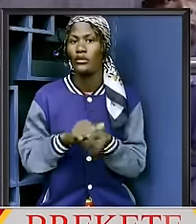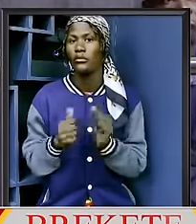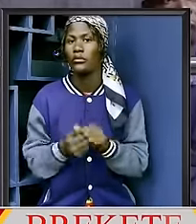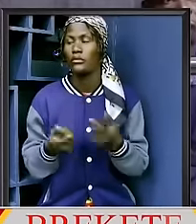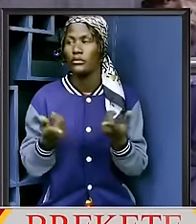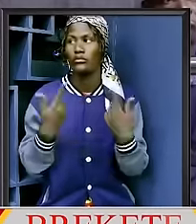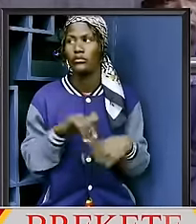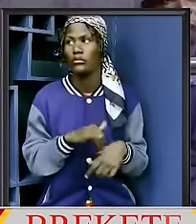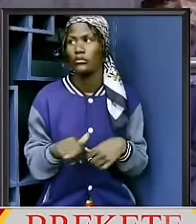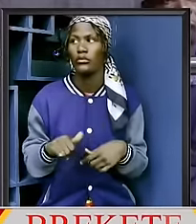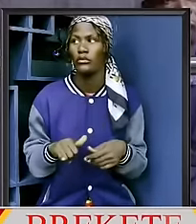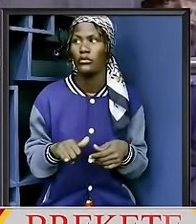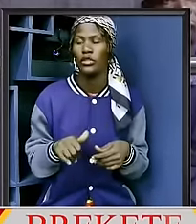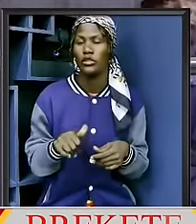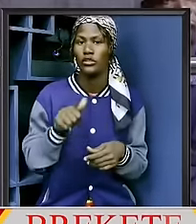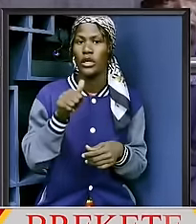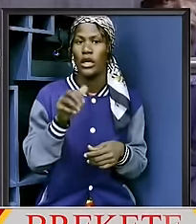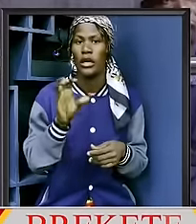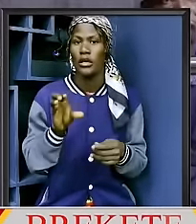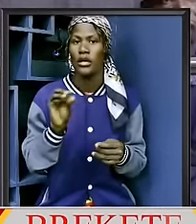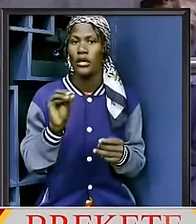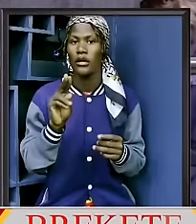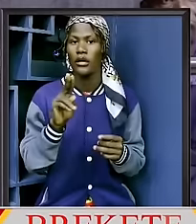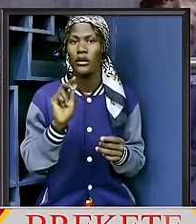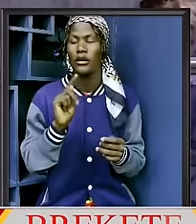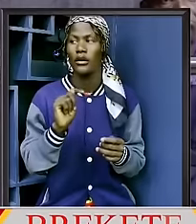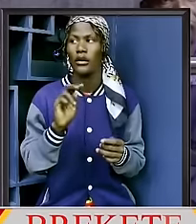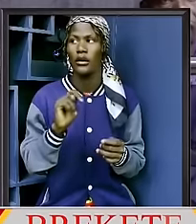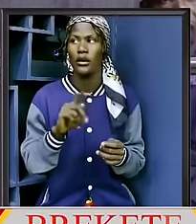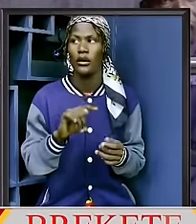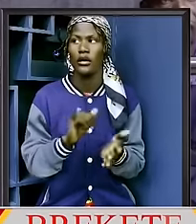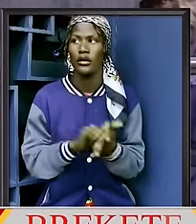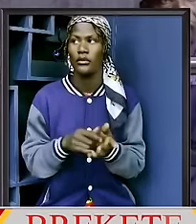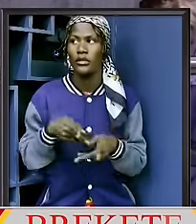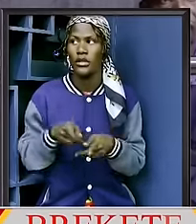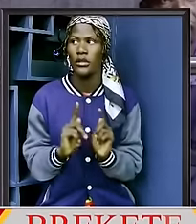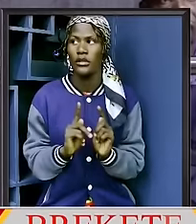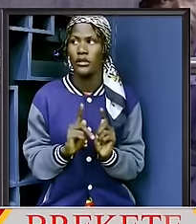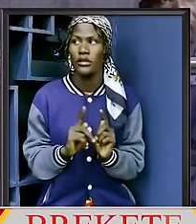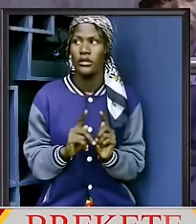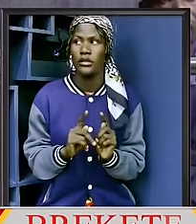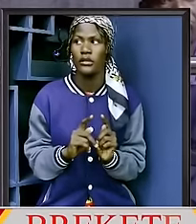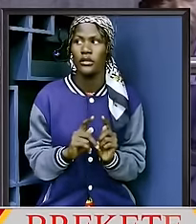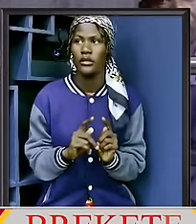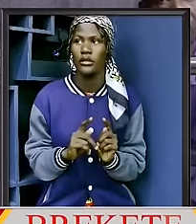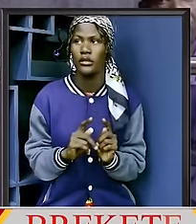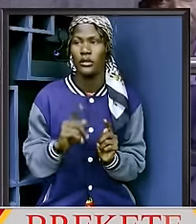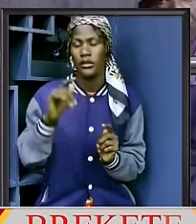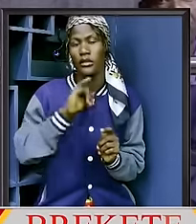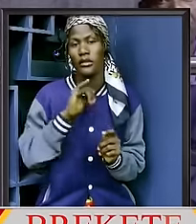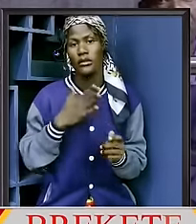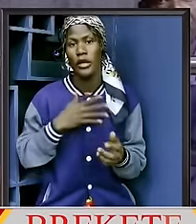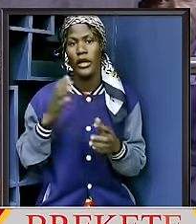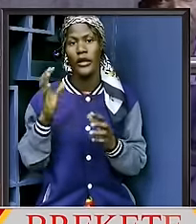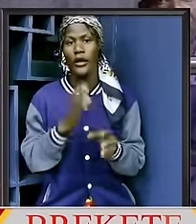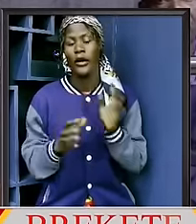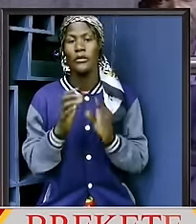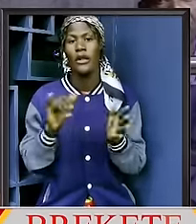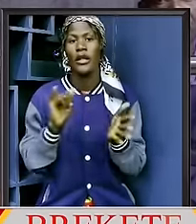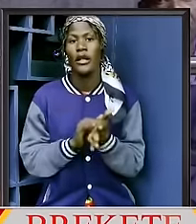account will be sending you because we don't know your company. I said, so is my company that gave you money? They said,